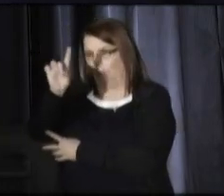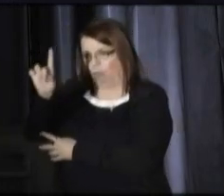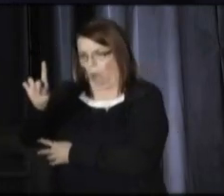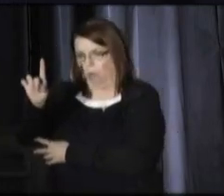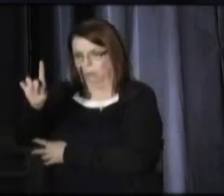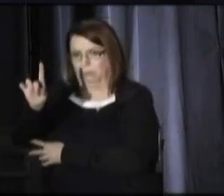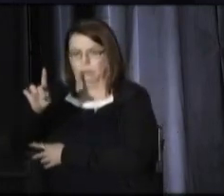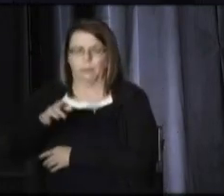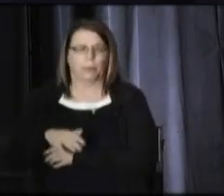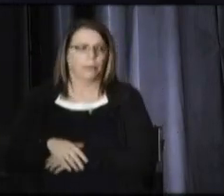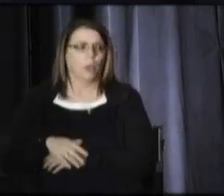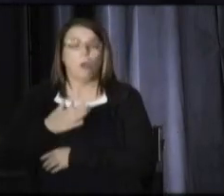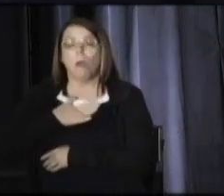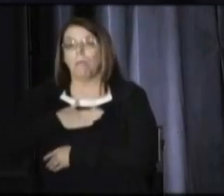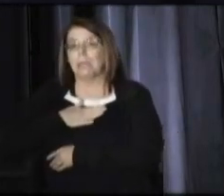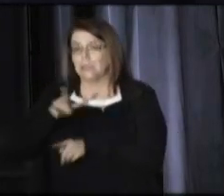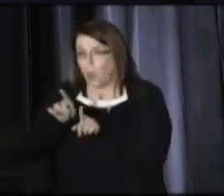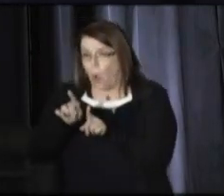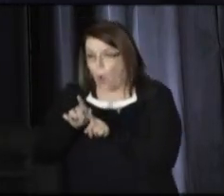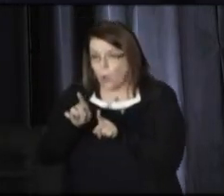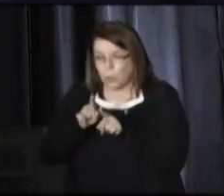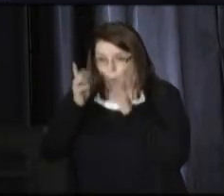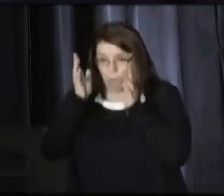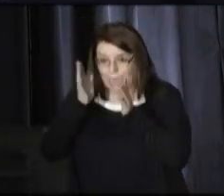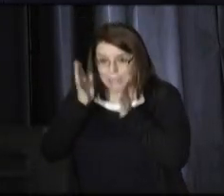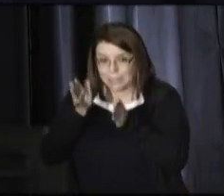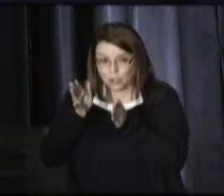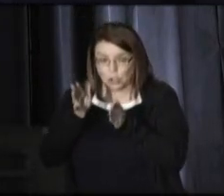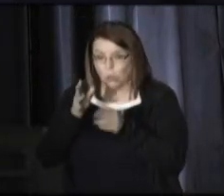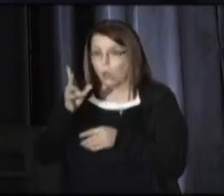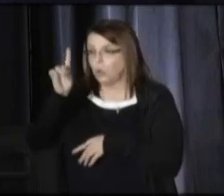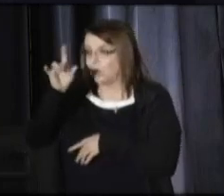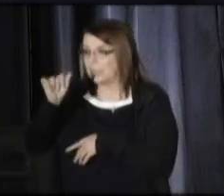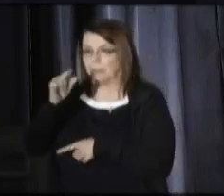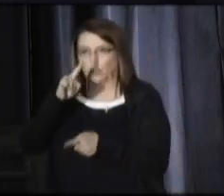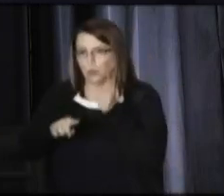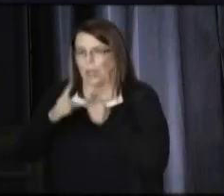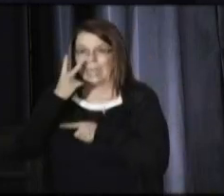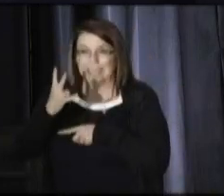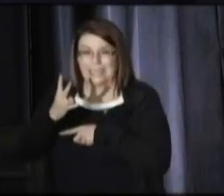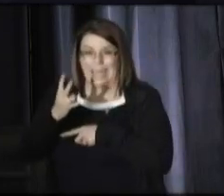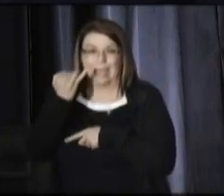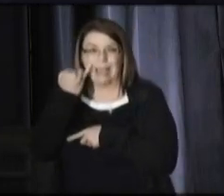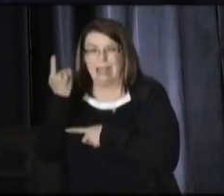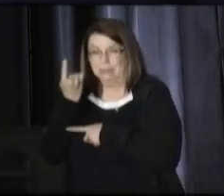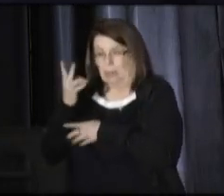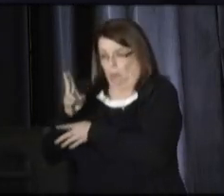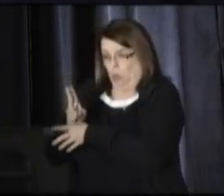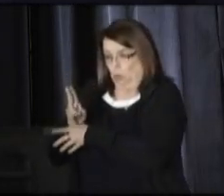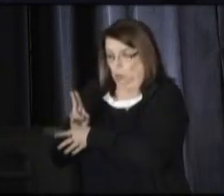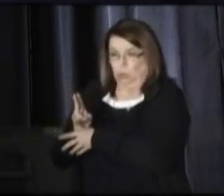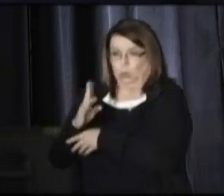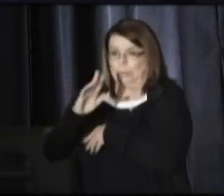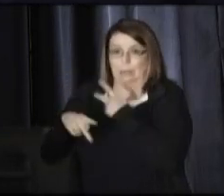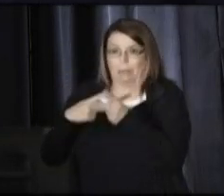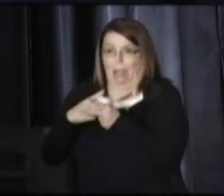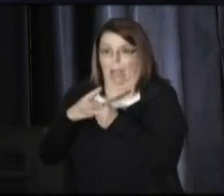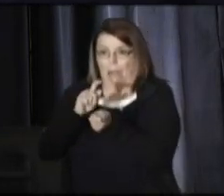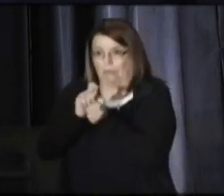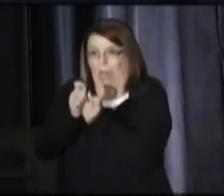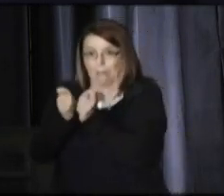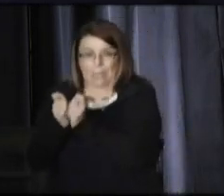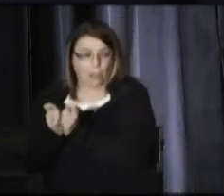more accessible. Specifically, if you see a barrier to accessibility, let us know by calling or texting our